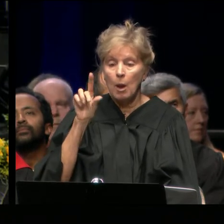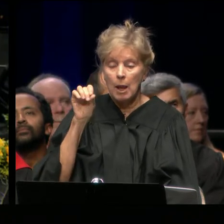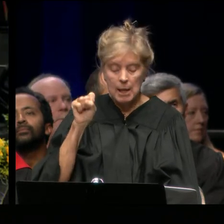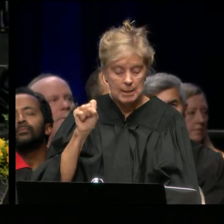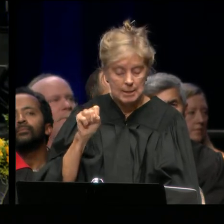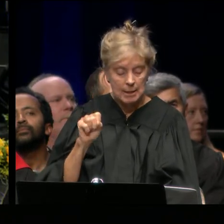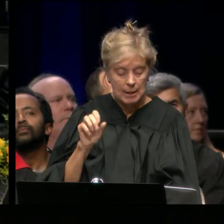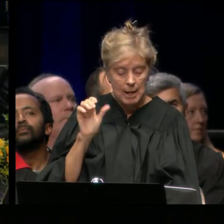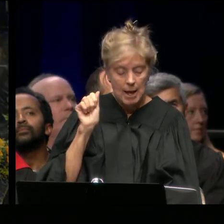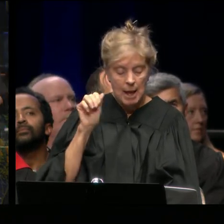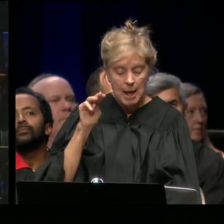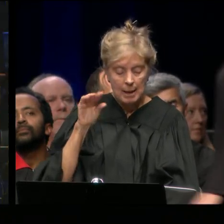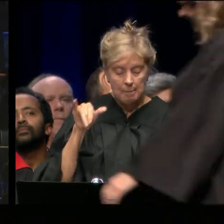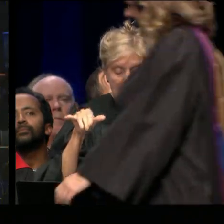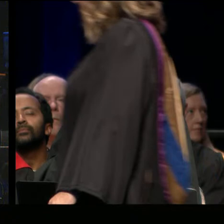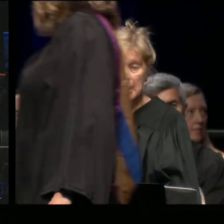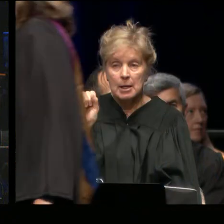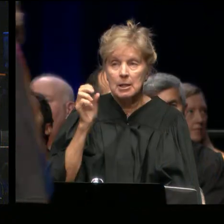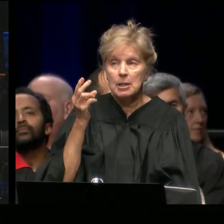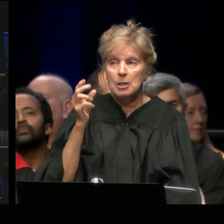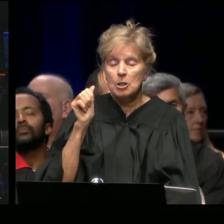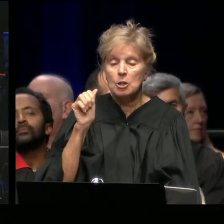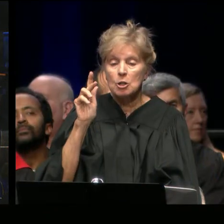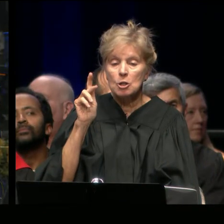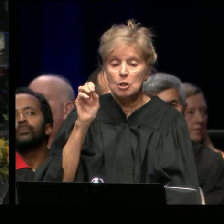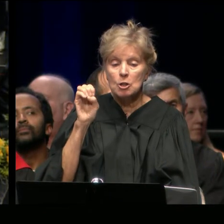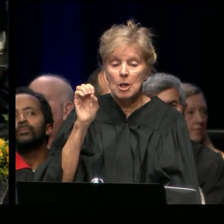Amy Shakespeare.